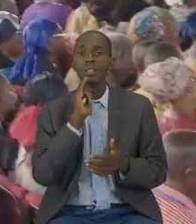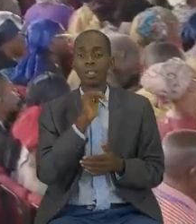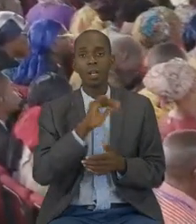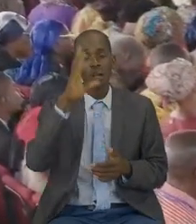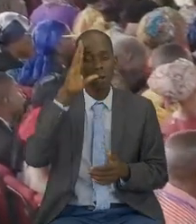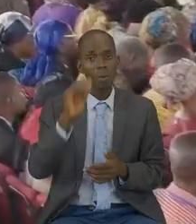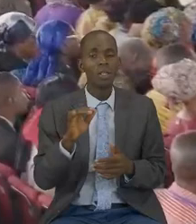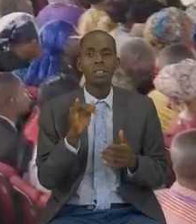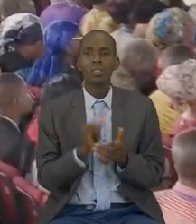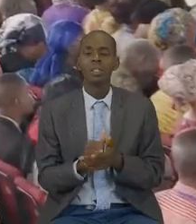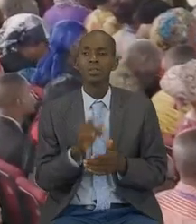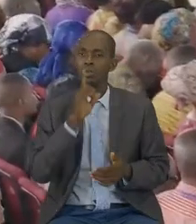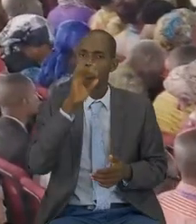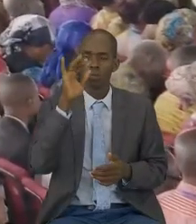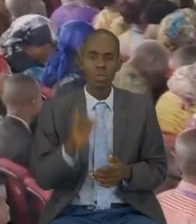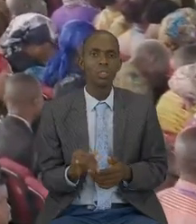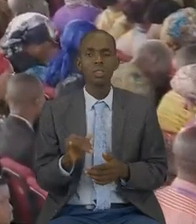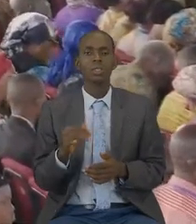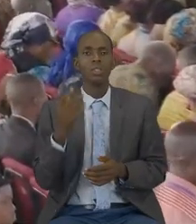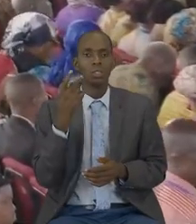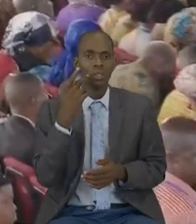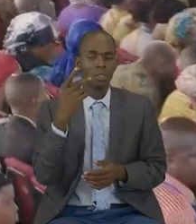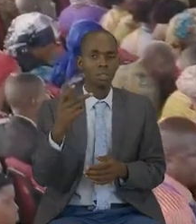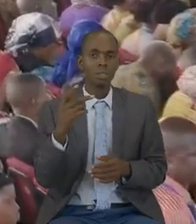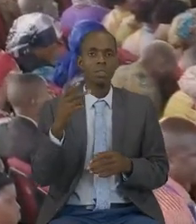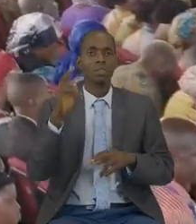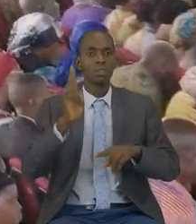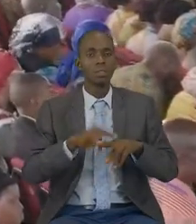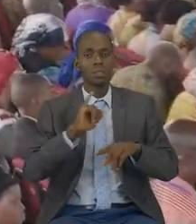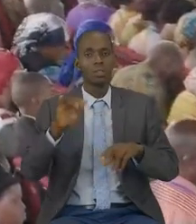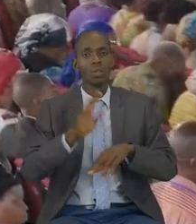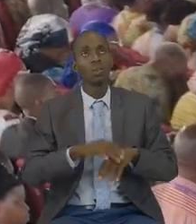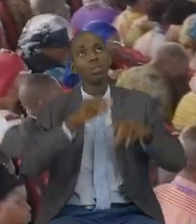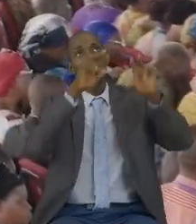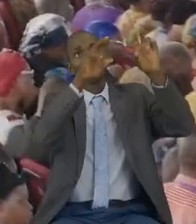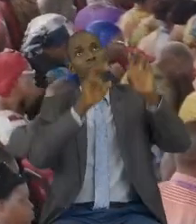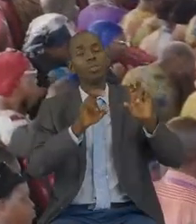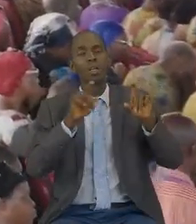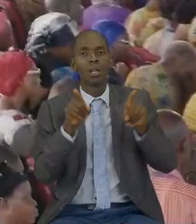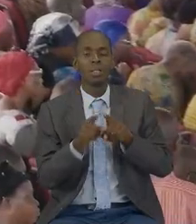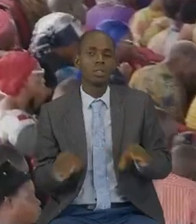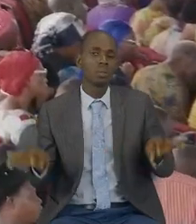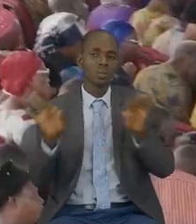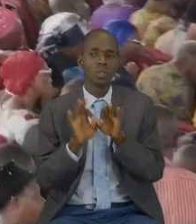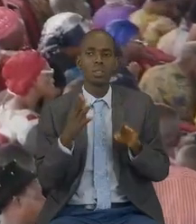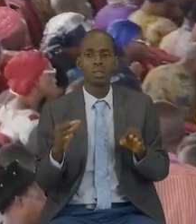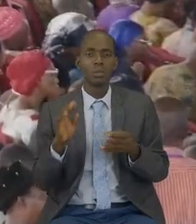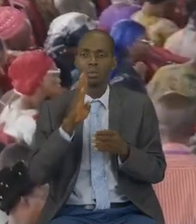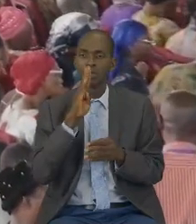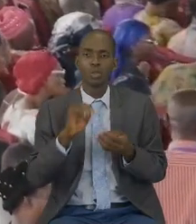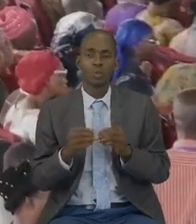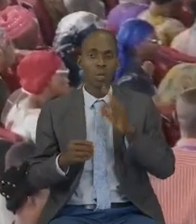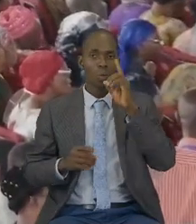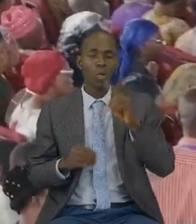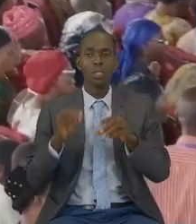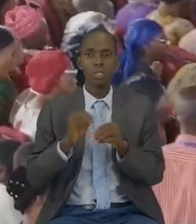That's a man that didn't count sitting on the throne as the final thing. Being number one in the nation